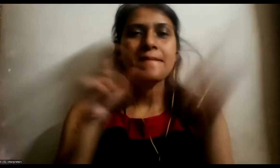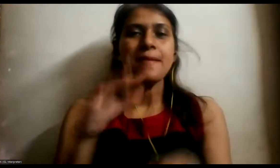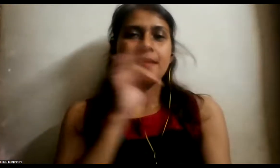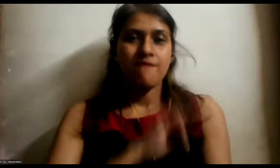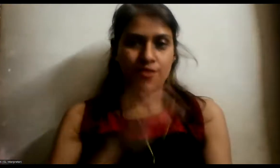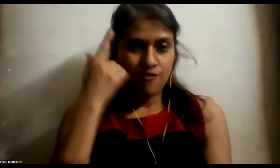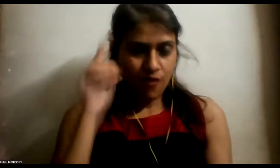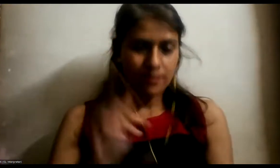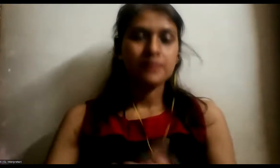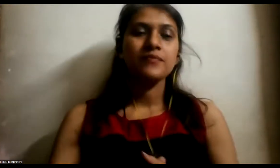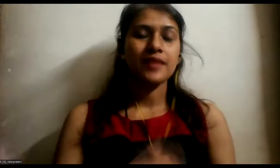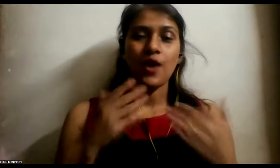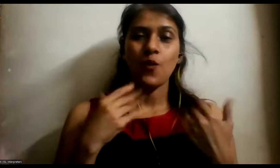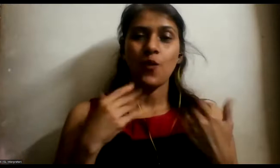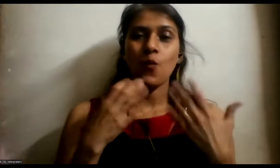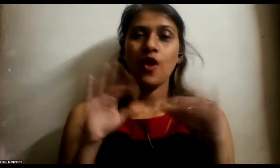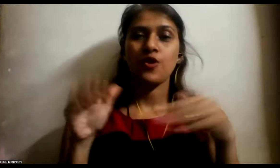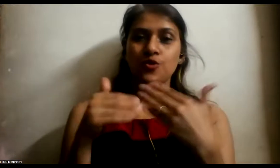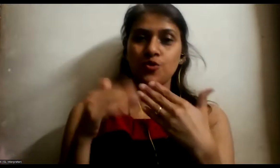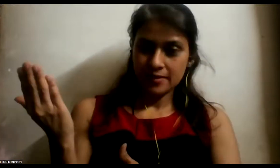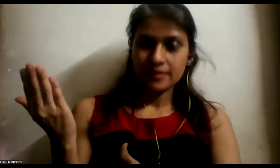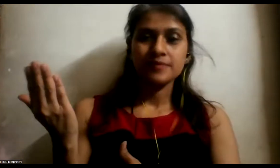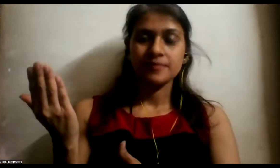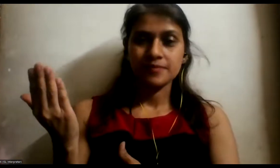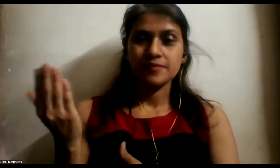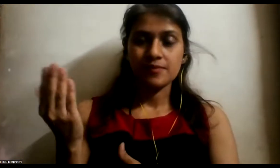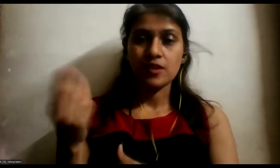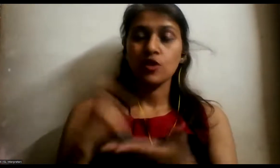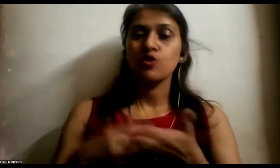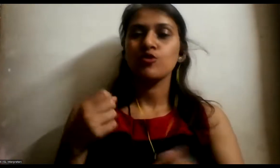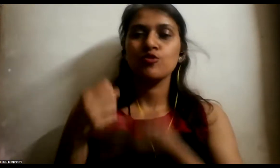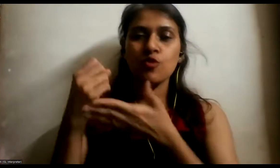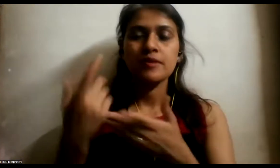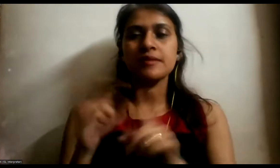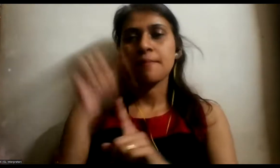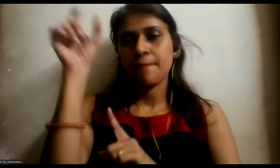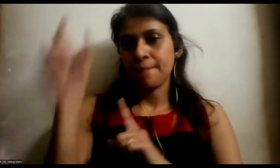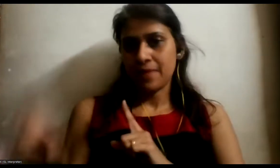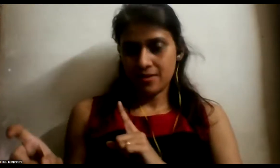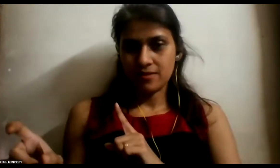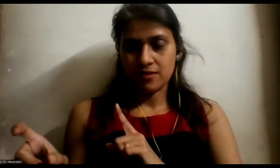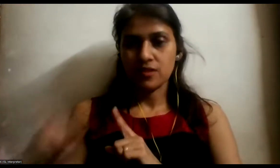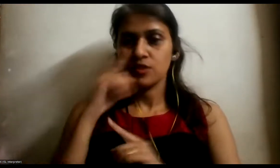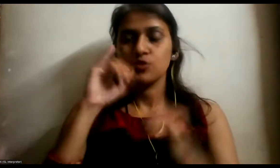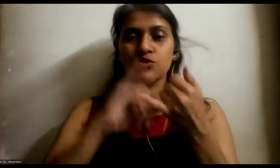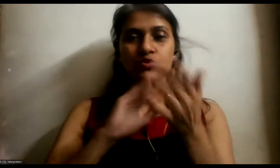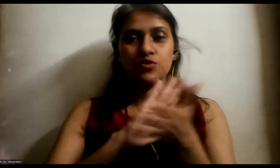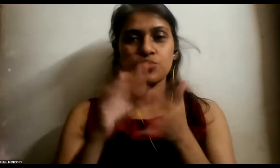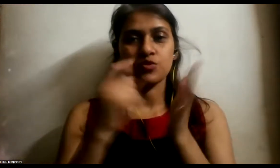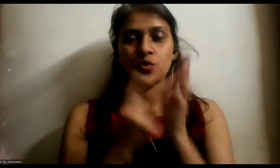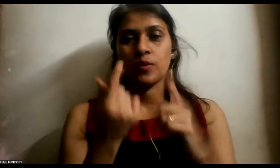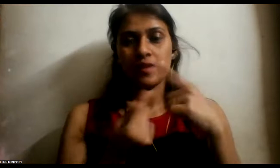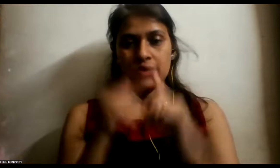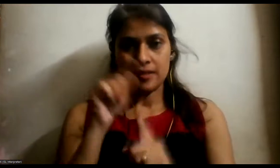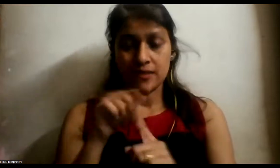participants, I would like to introduce our esteemed resource person. Dr. Sruti Mohapatra is the founder